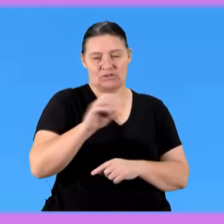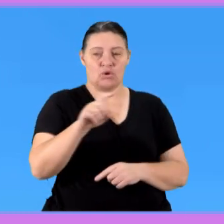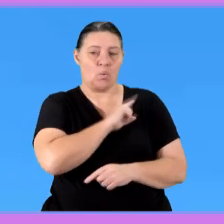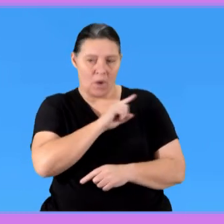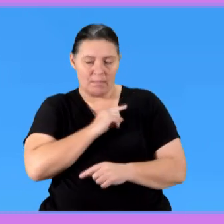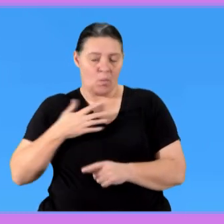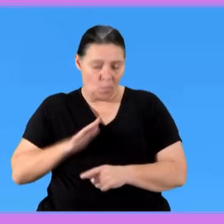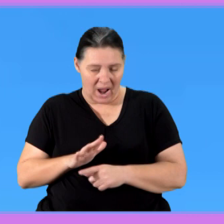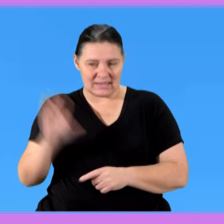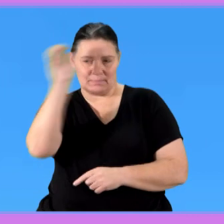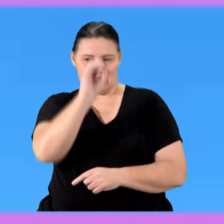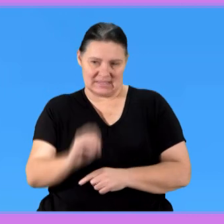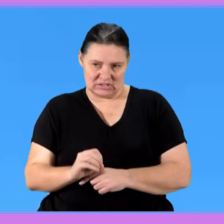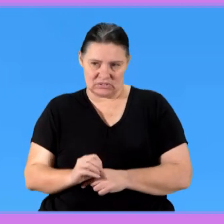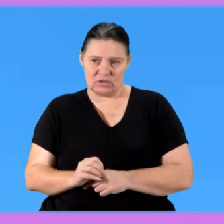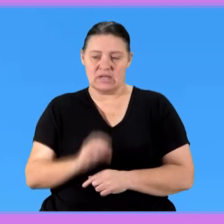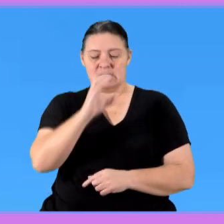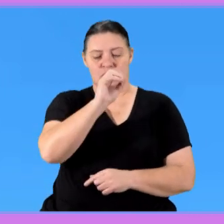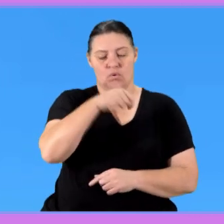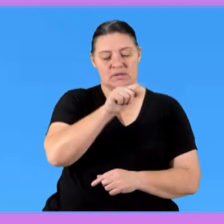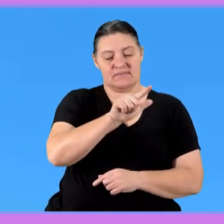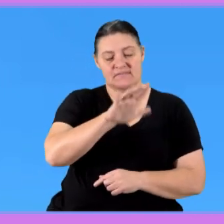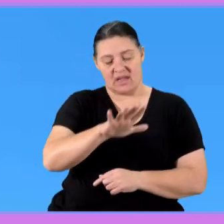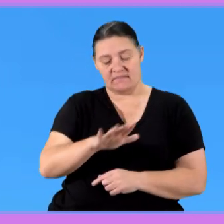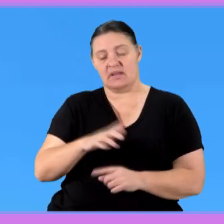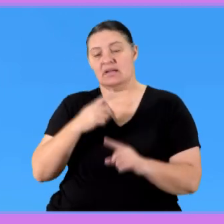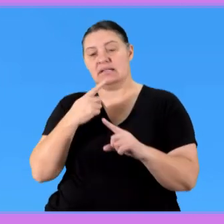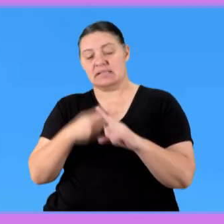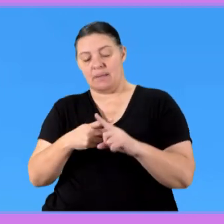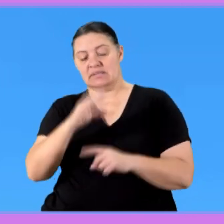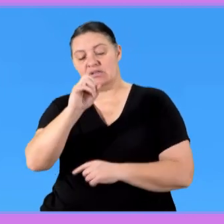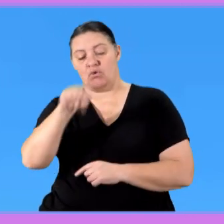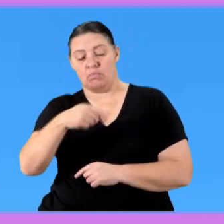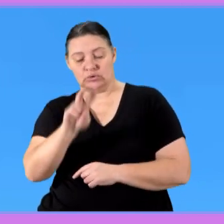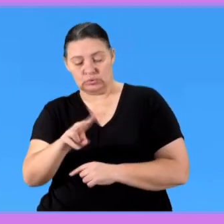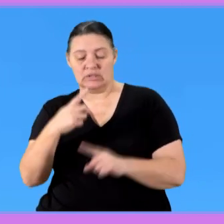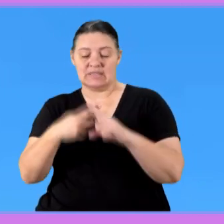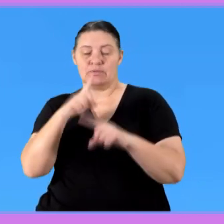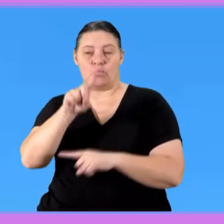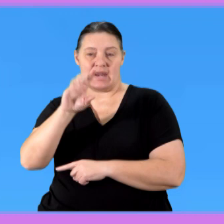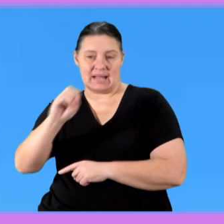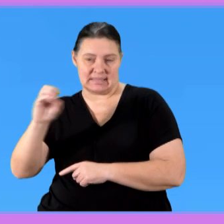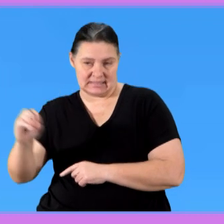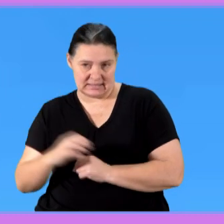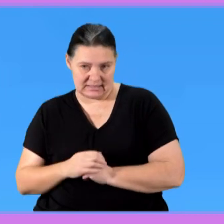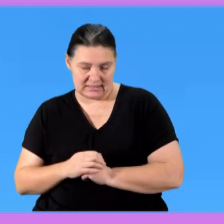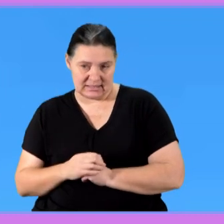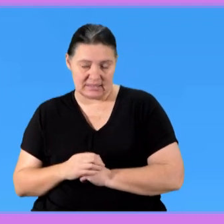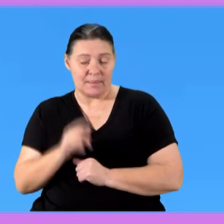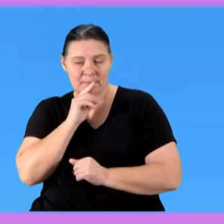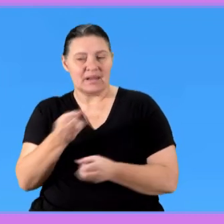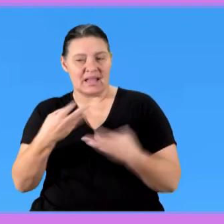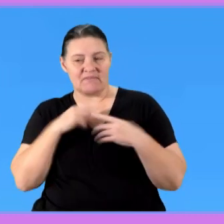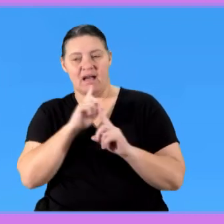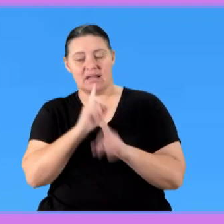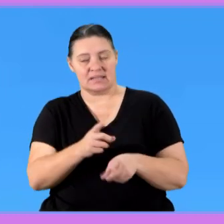want a percentage, right? So therefore 0.75 multiply by 0.2 times 100. So that